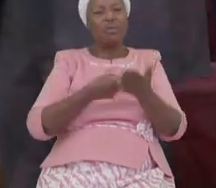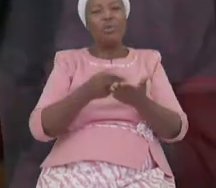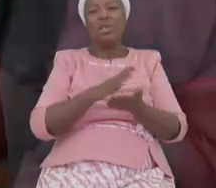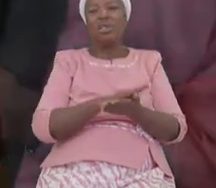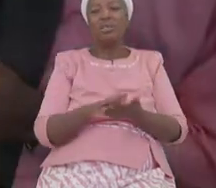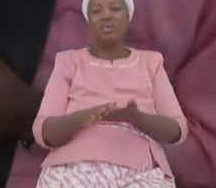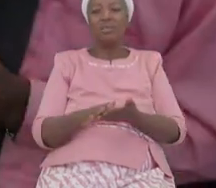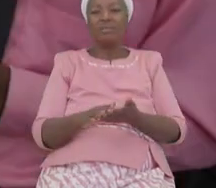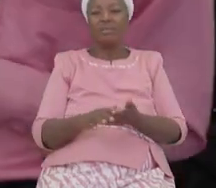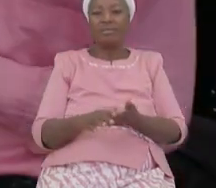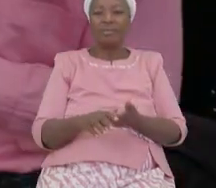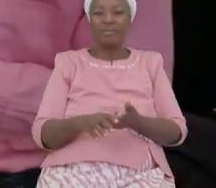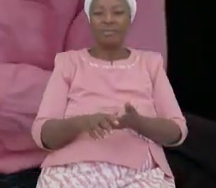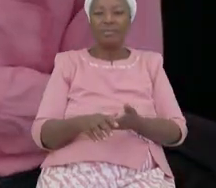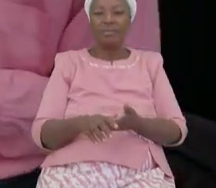holiness.